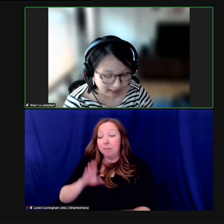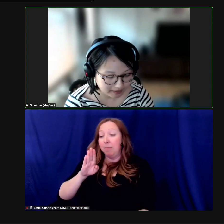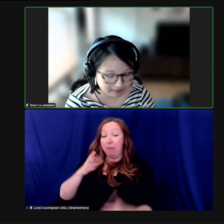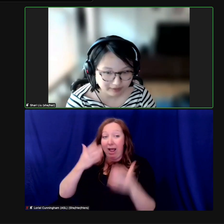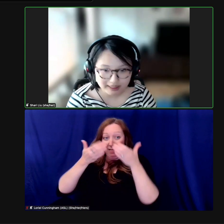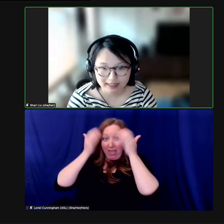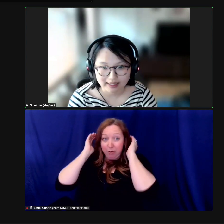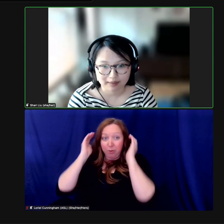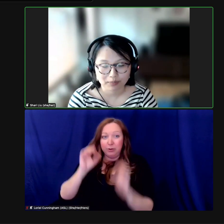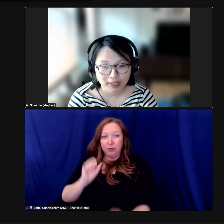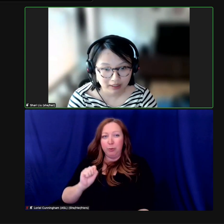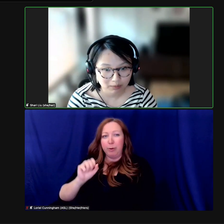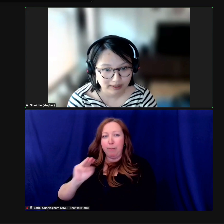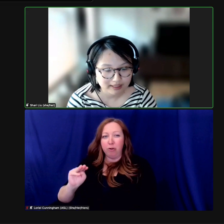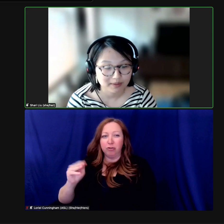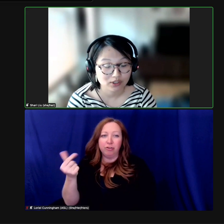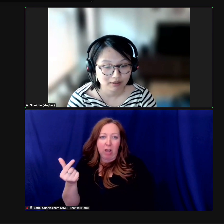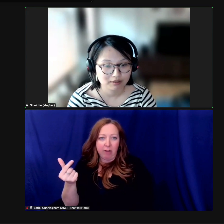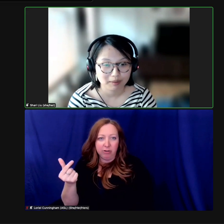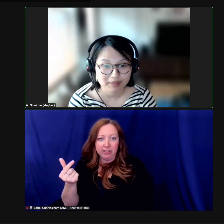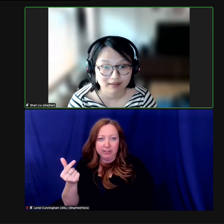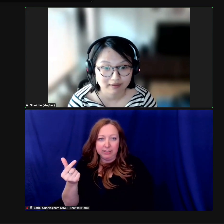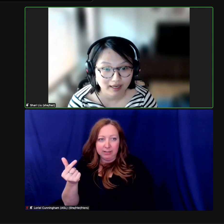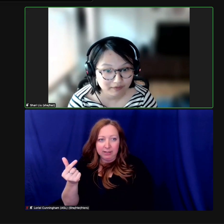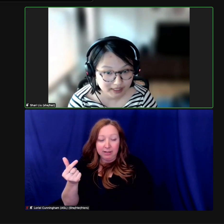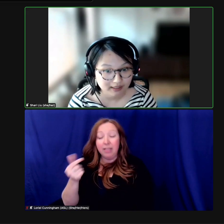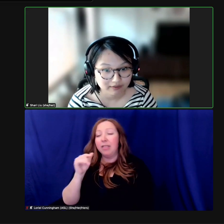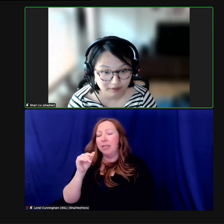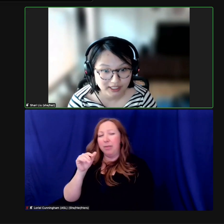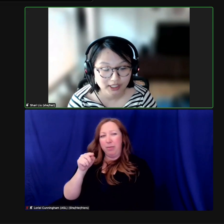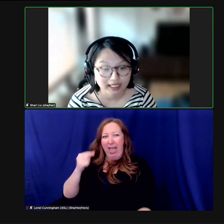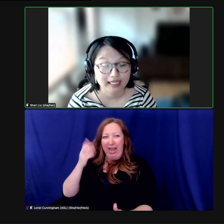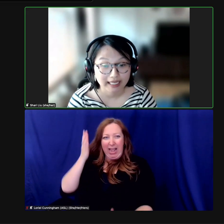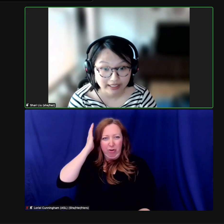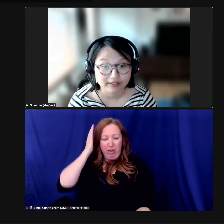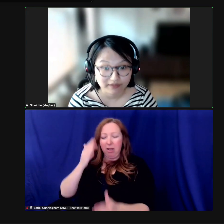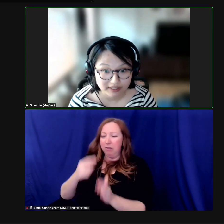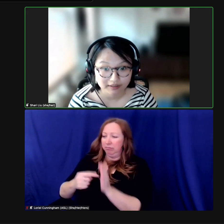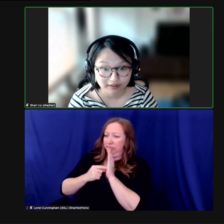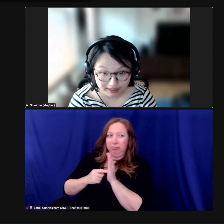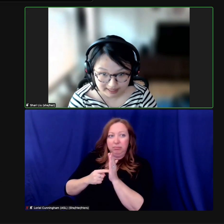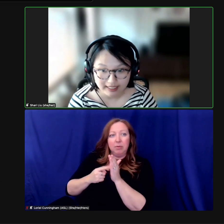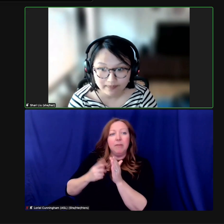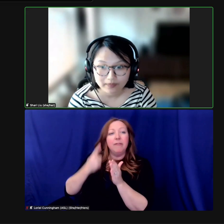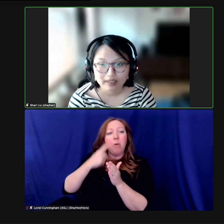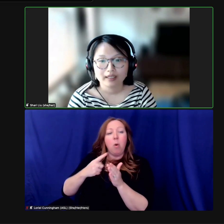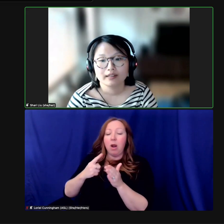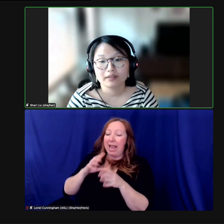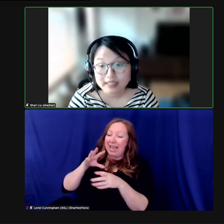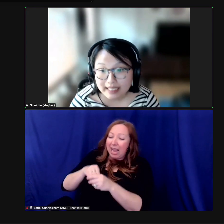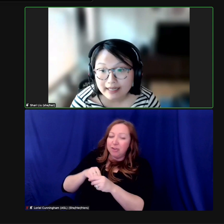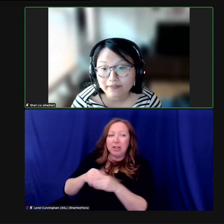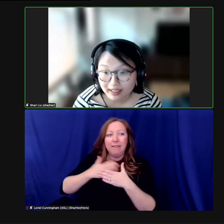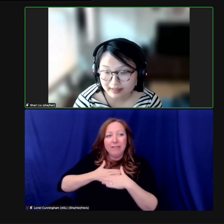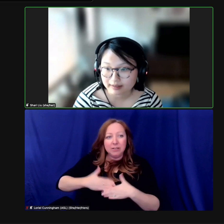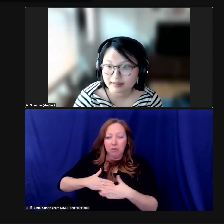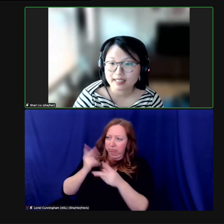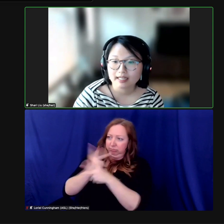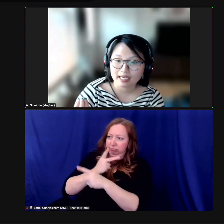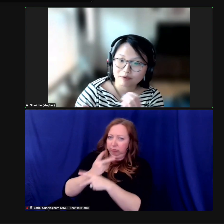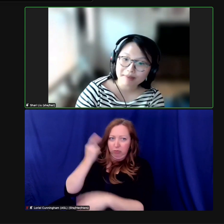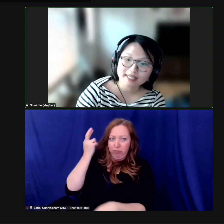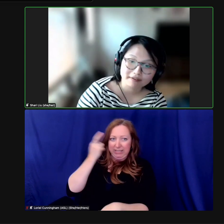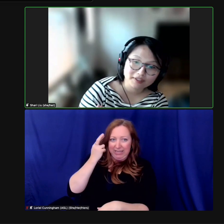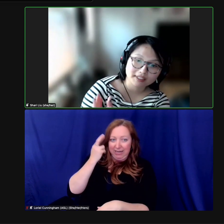of a network of regions that in prior work has been shown to represent physical information and engage in physical reasoning, those same